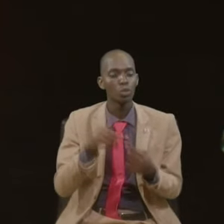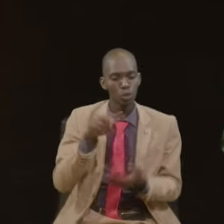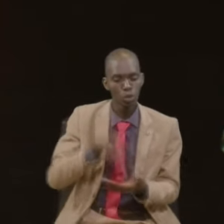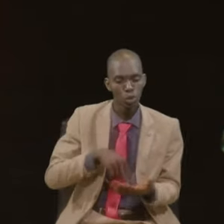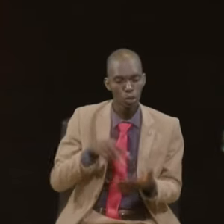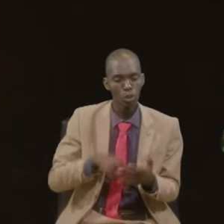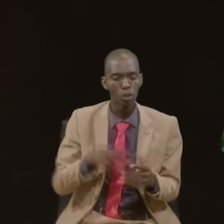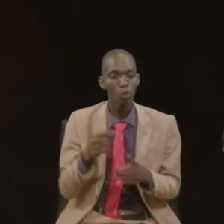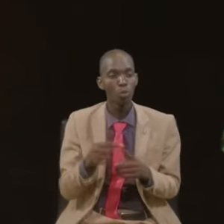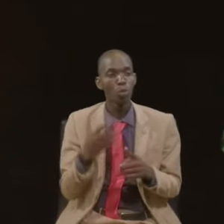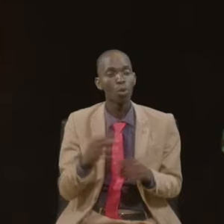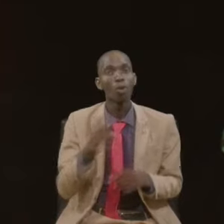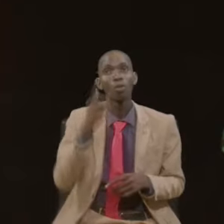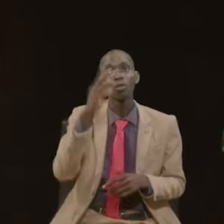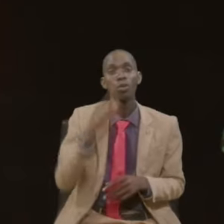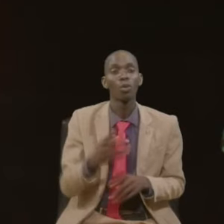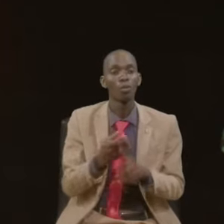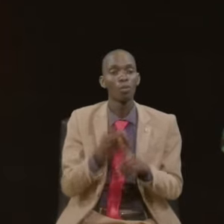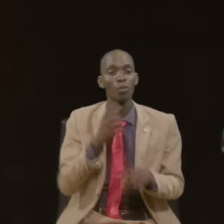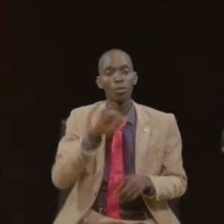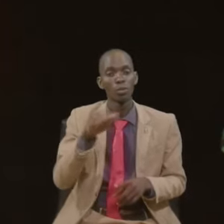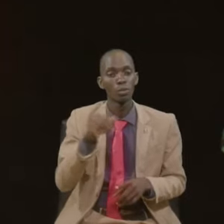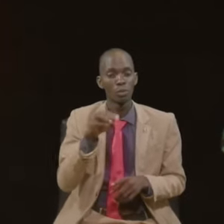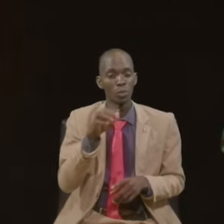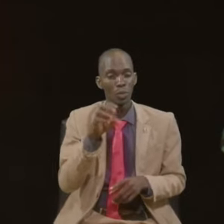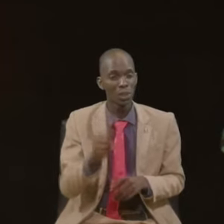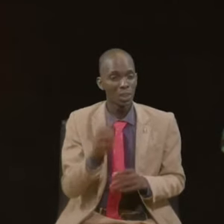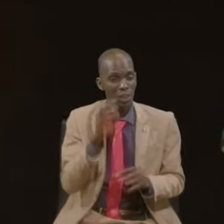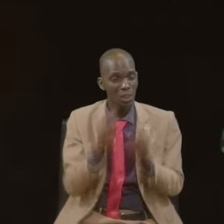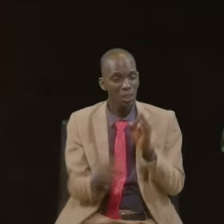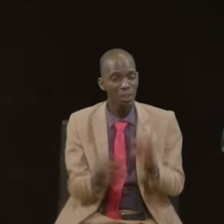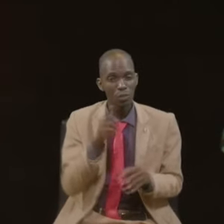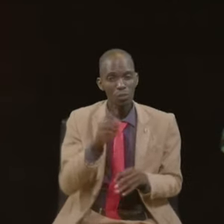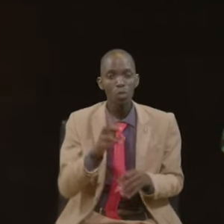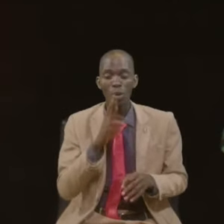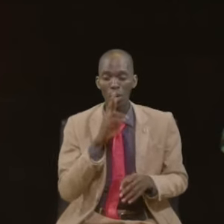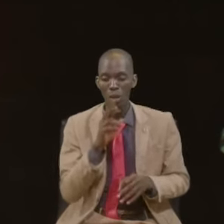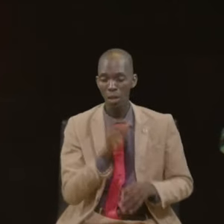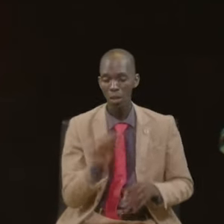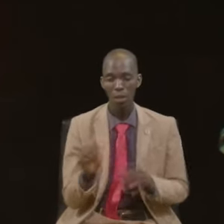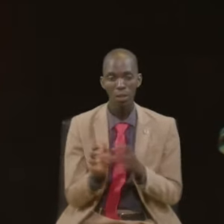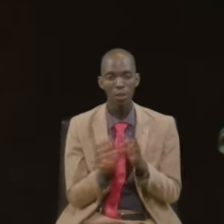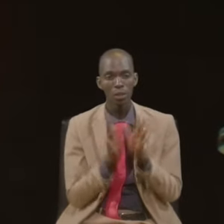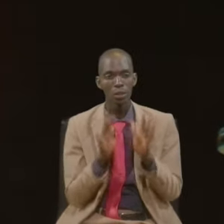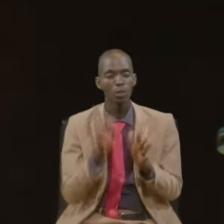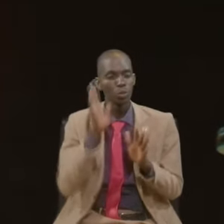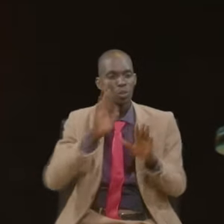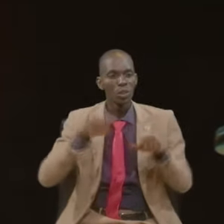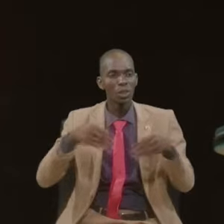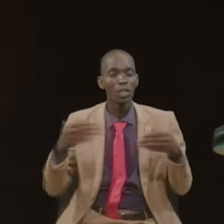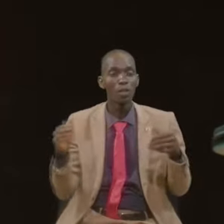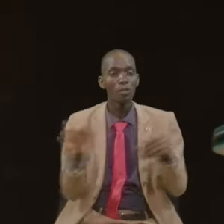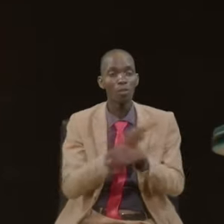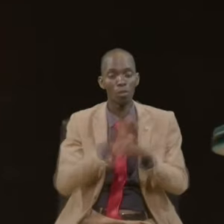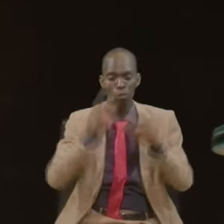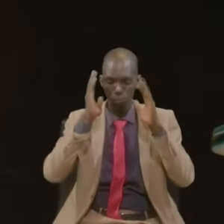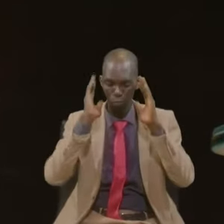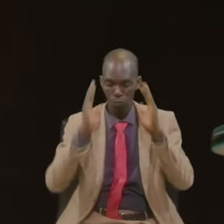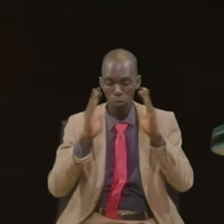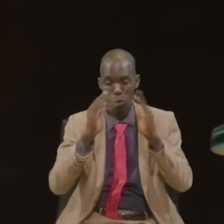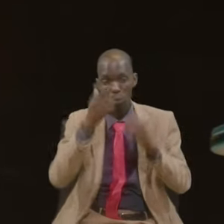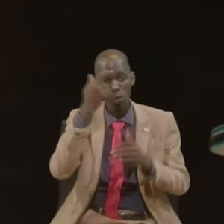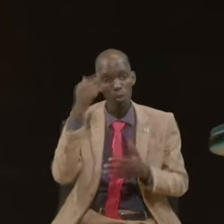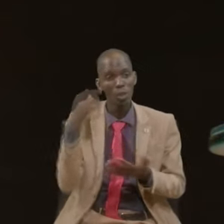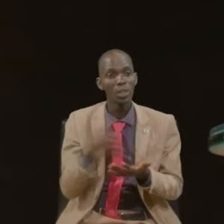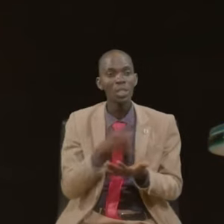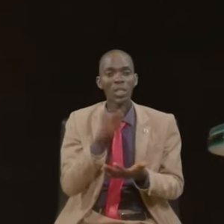you're a child of God, a brother, a sister, you pay close attention, because it's